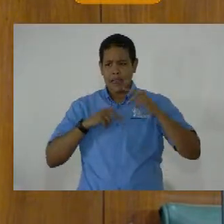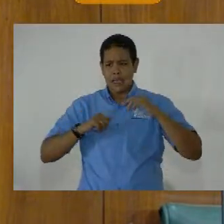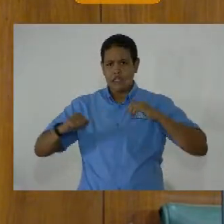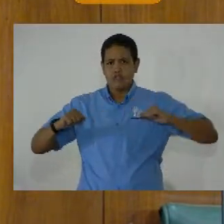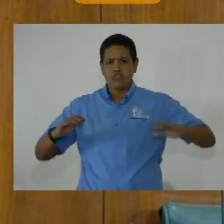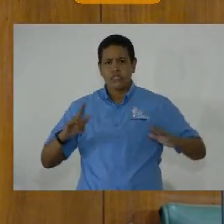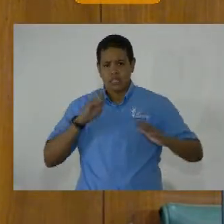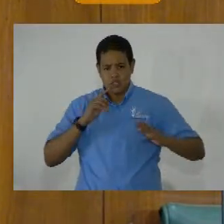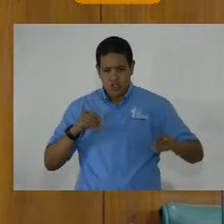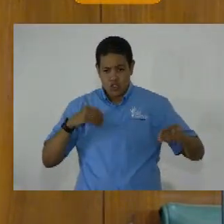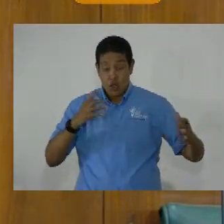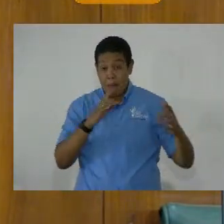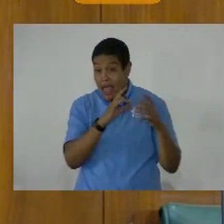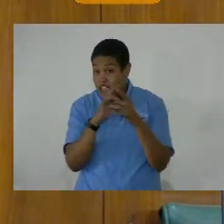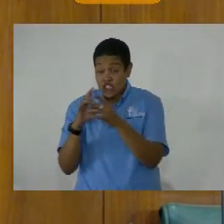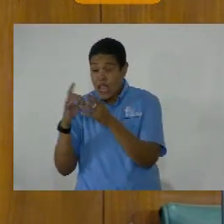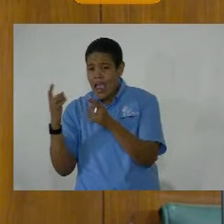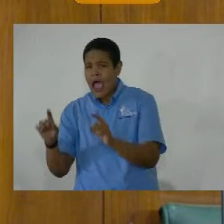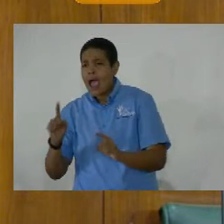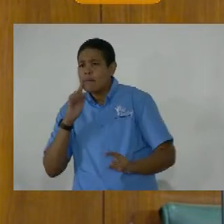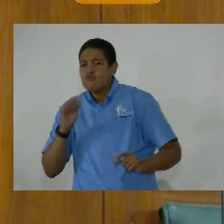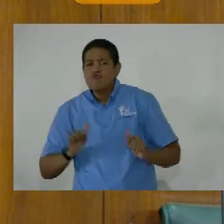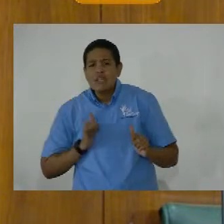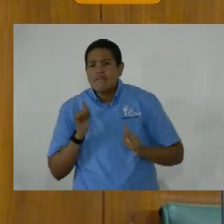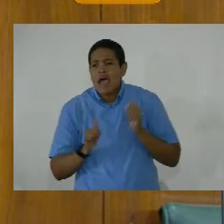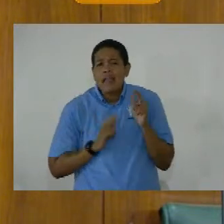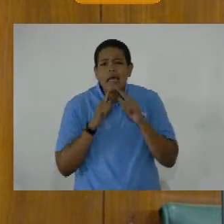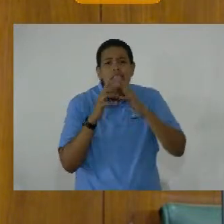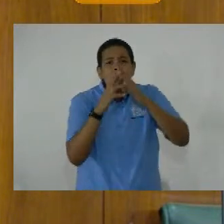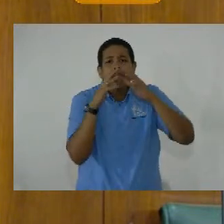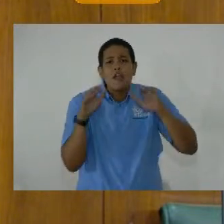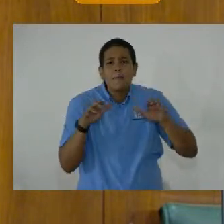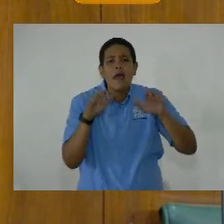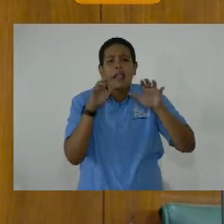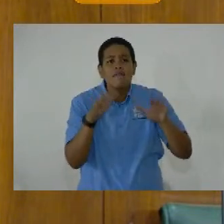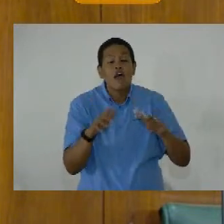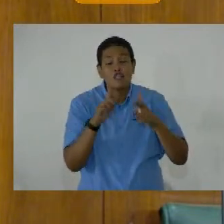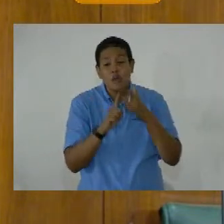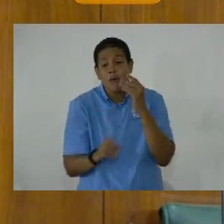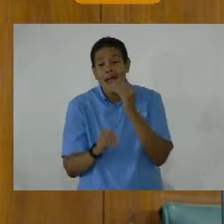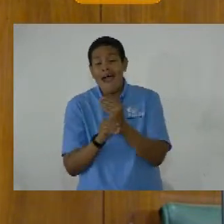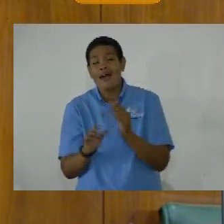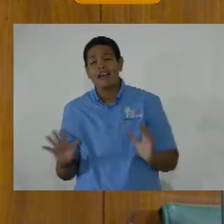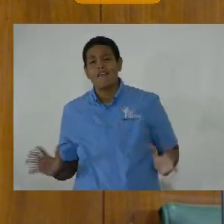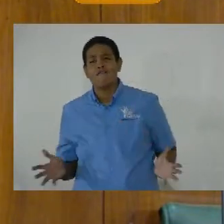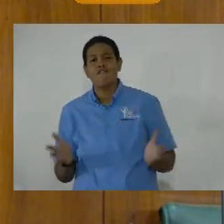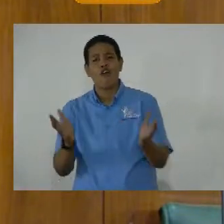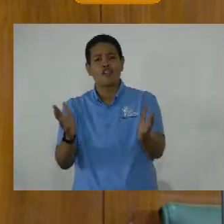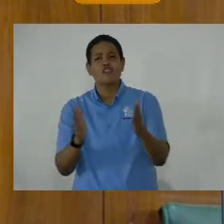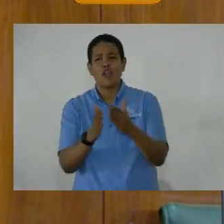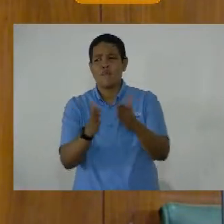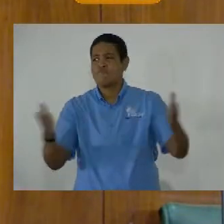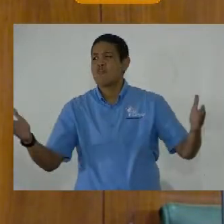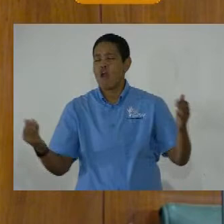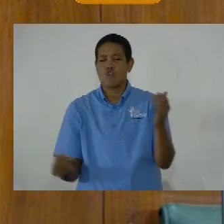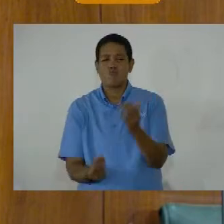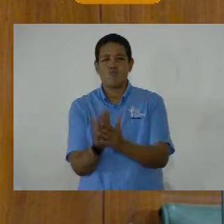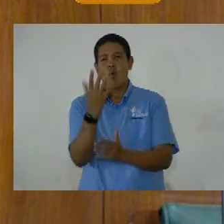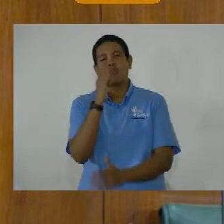Supply Chains, Revitalizing American Manufacturing and Fostering Broad-Based